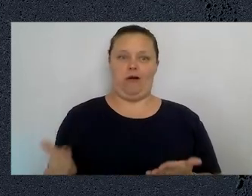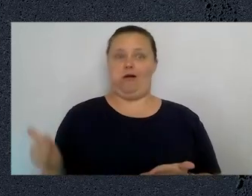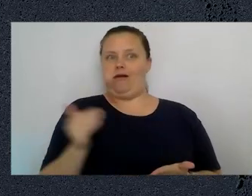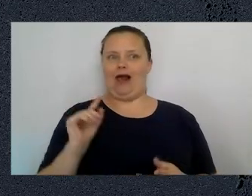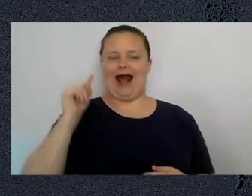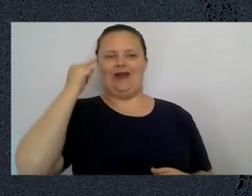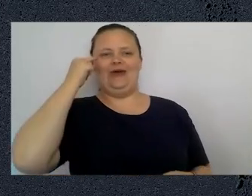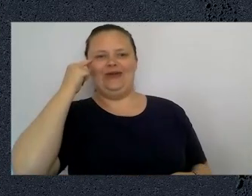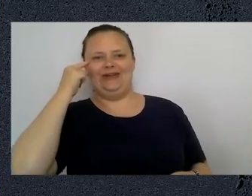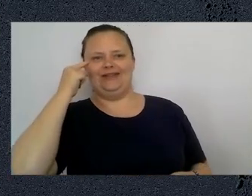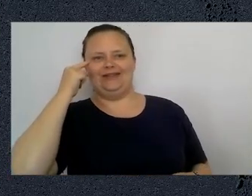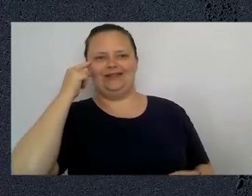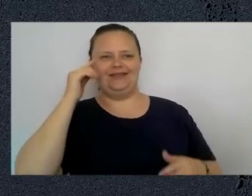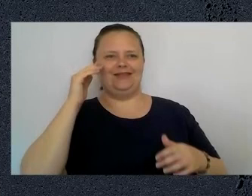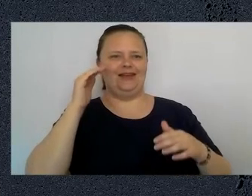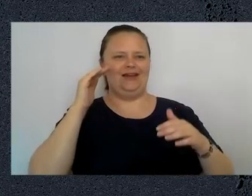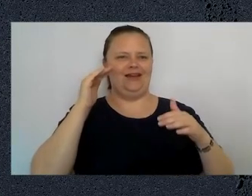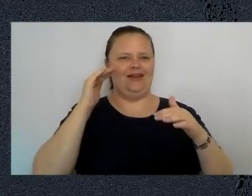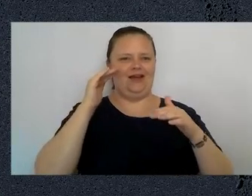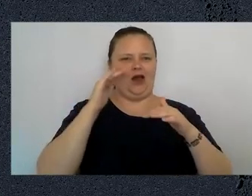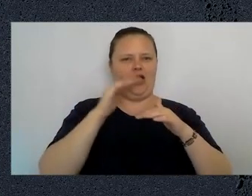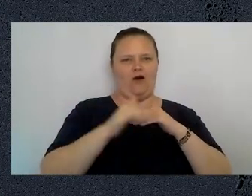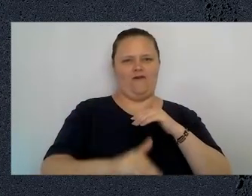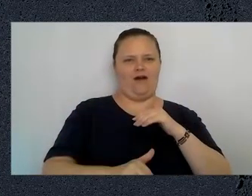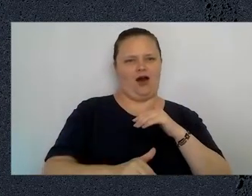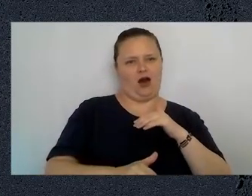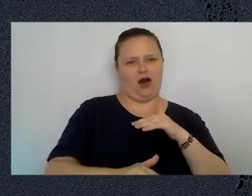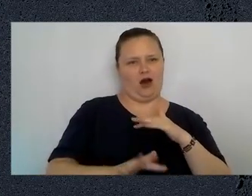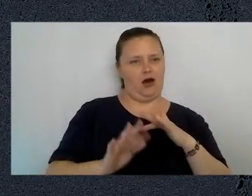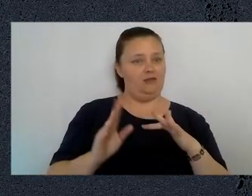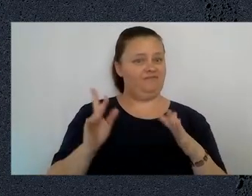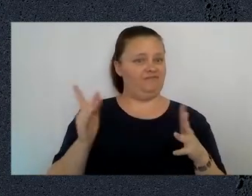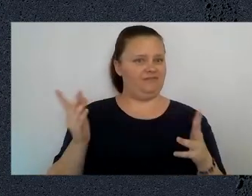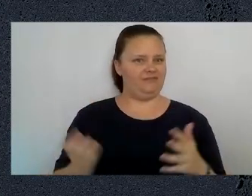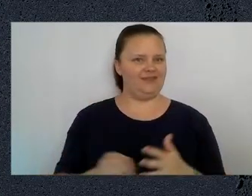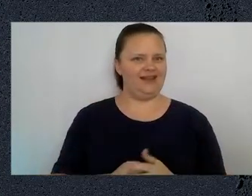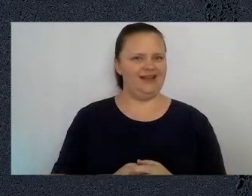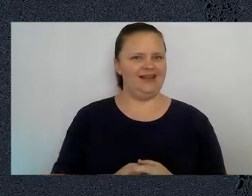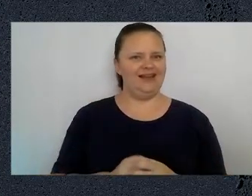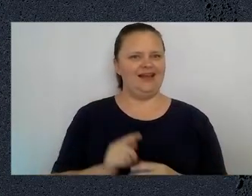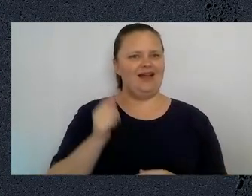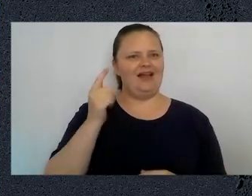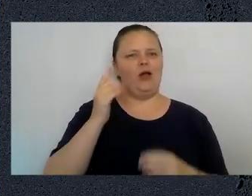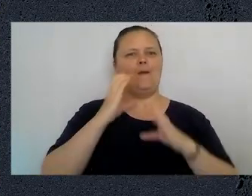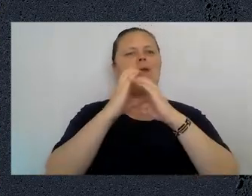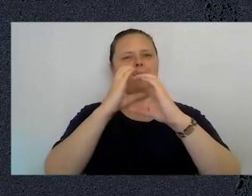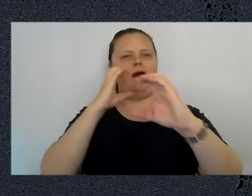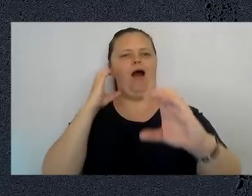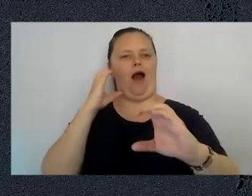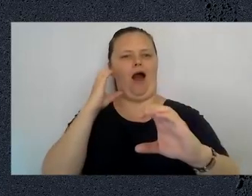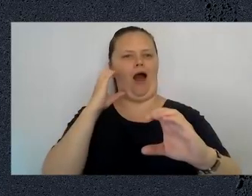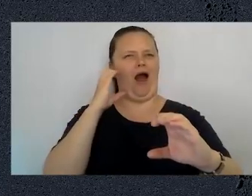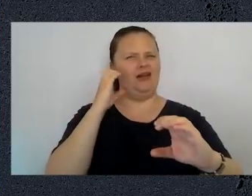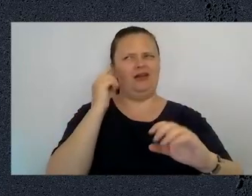mic. I'm just going to add a thought about the pipeline metaphor, because it sort of brings up the hairs on my skin a little bit, because I think it's quite a